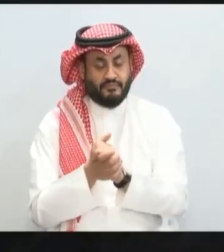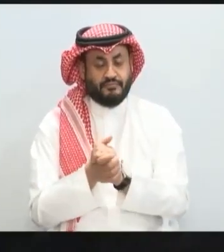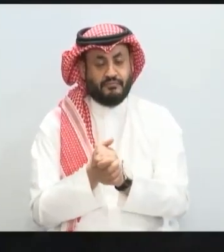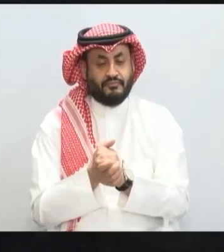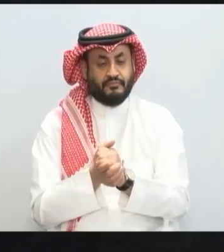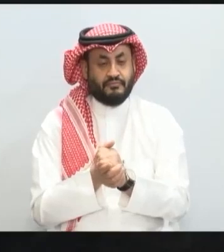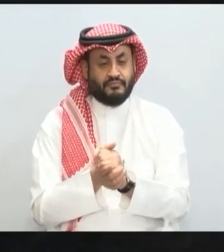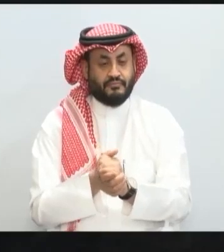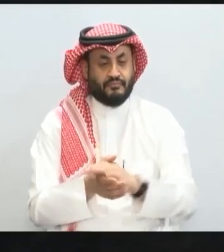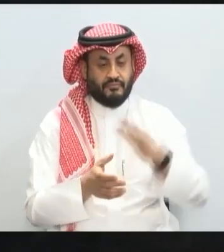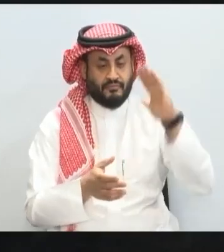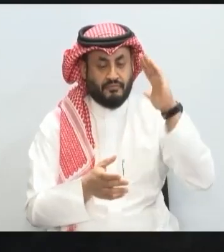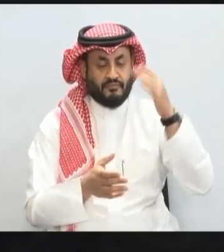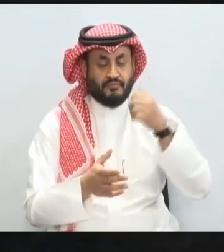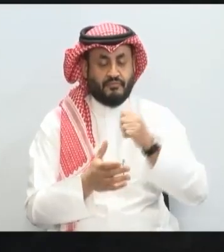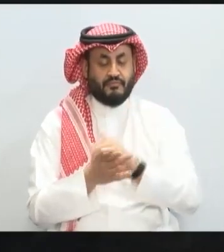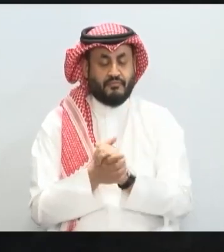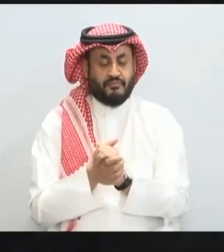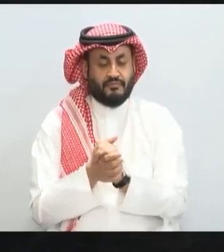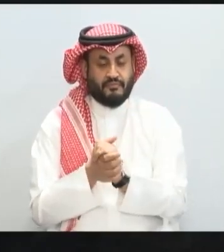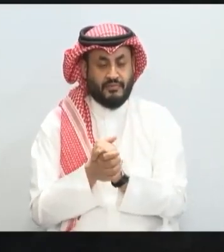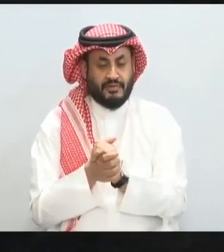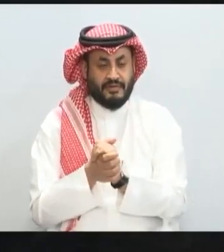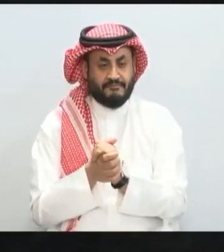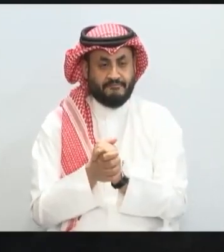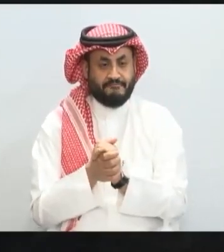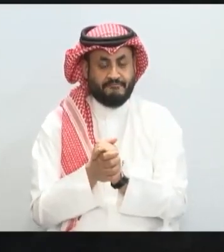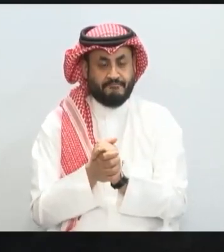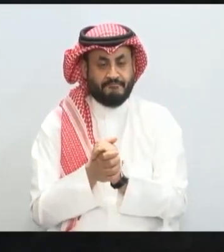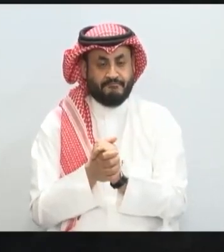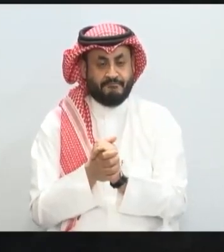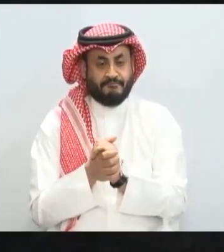Subhanakallahumma bihamdik. Ashhadu an la ilaha illa ant astaghfiruka wa atubu ilayk. Assalamu alaikum.